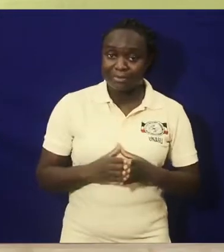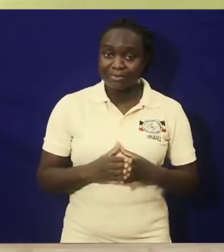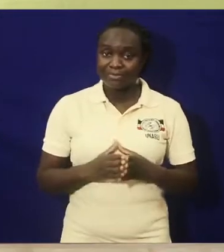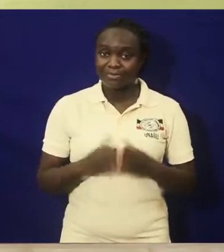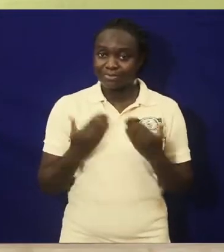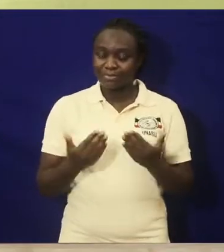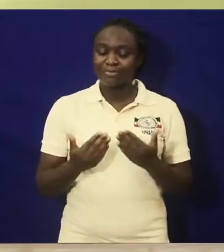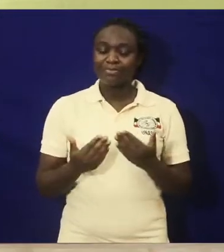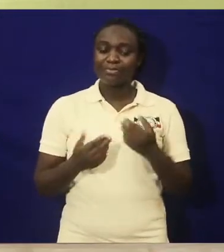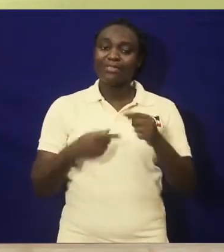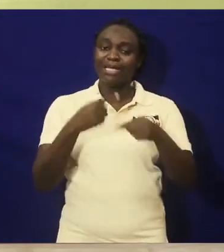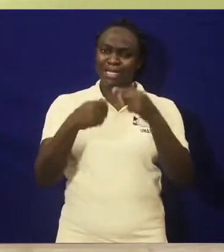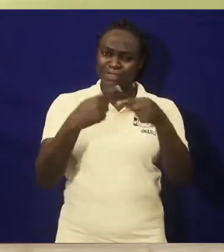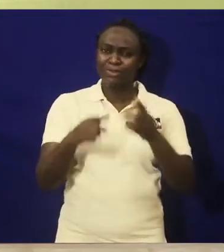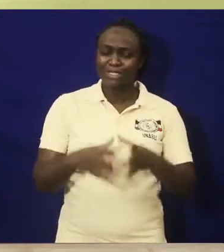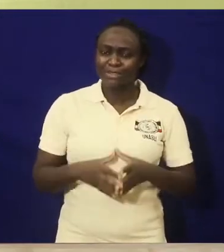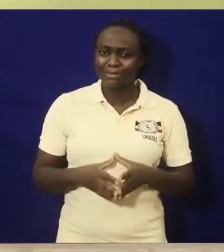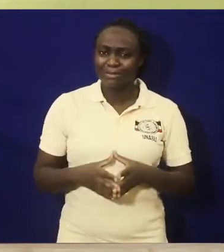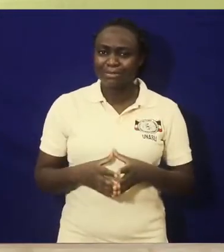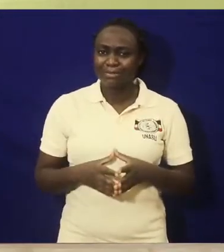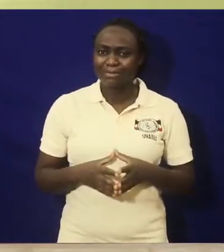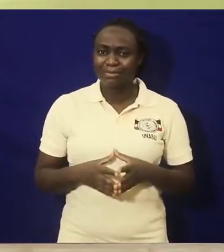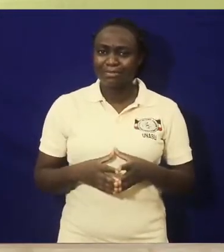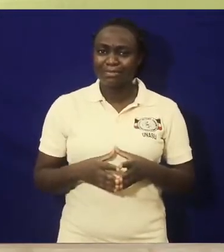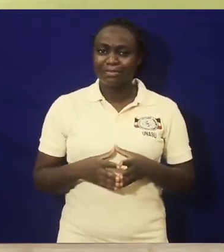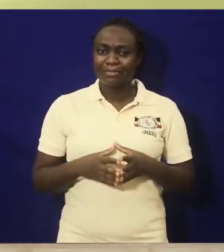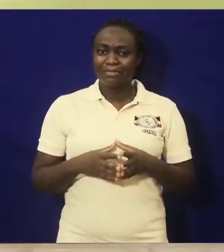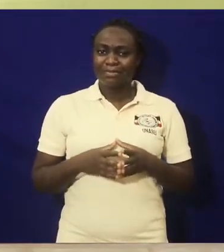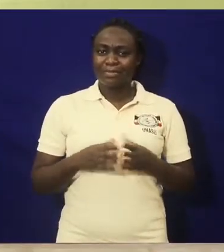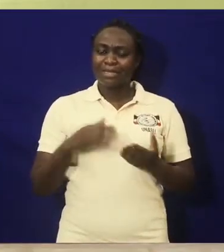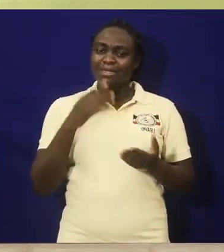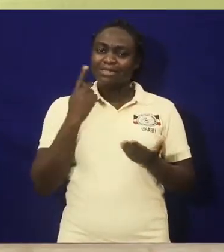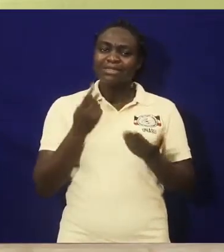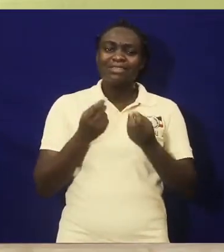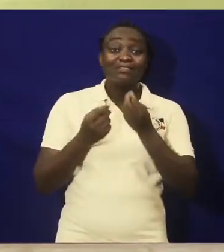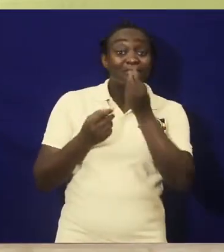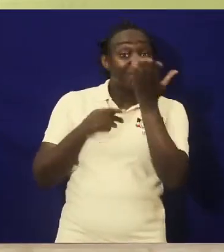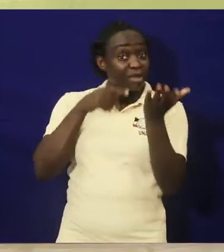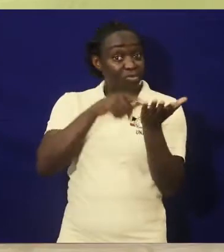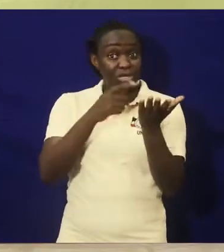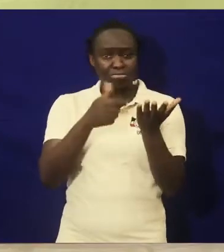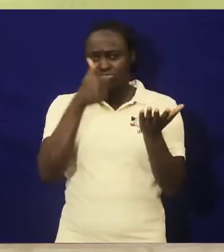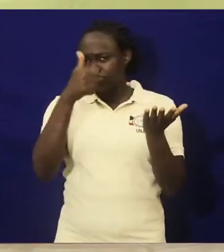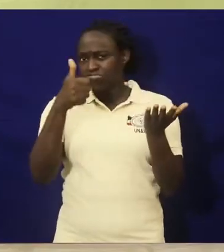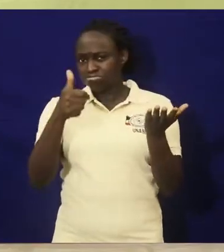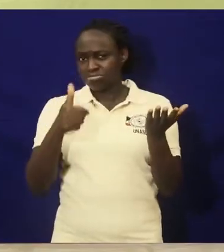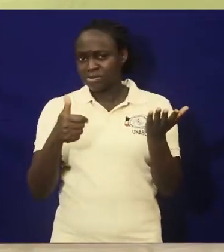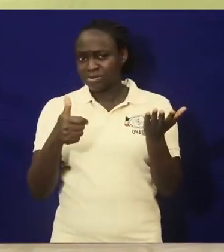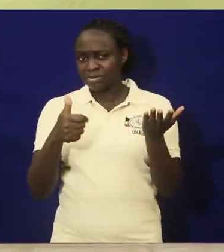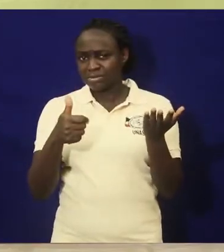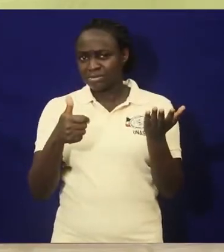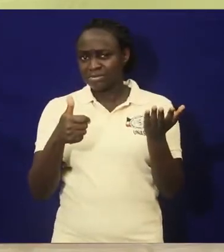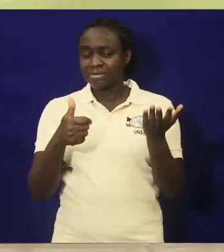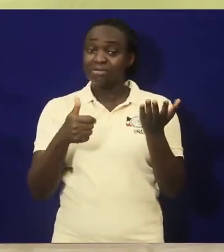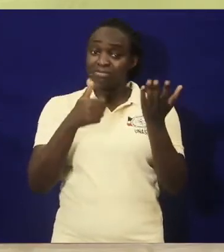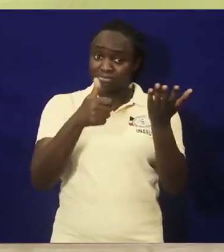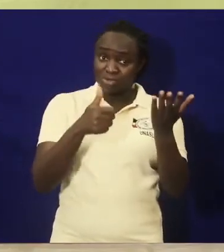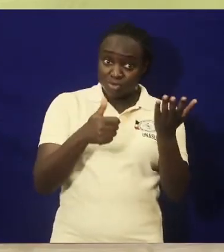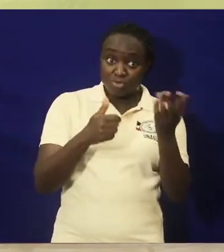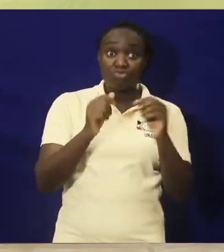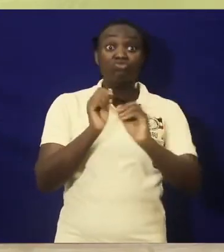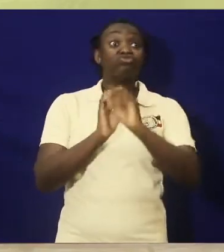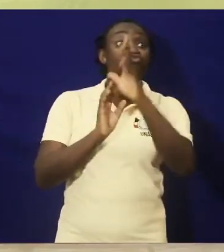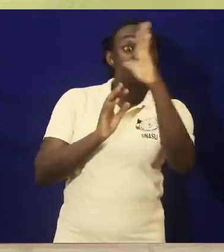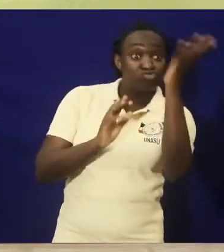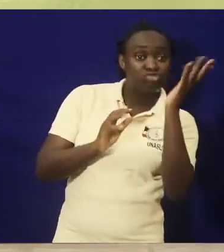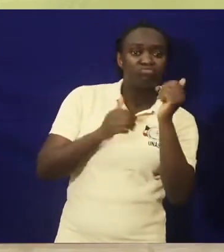we continue to look at the flowers as very useful to the plant and to